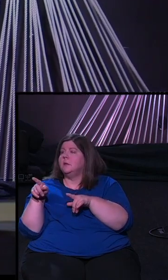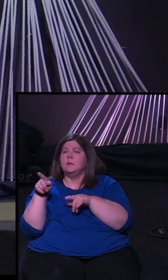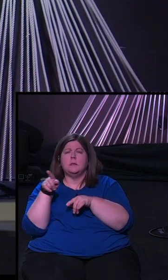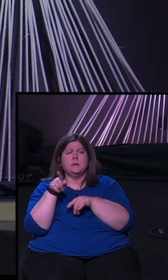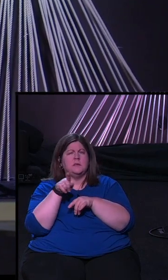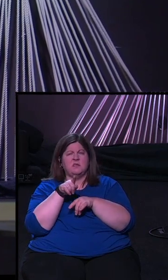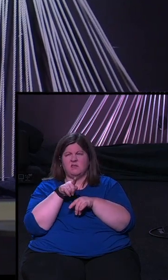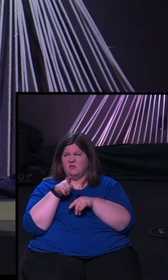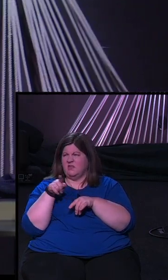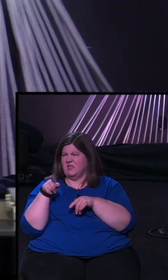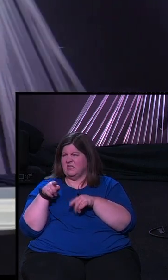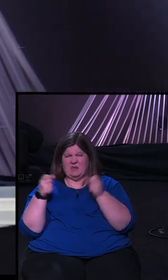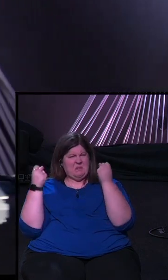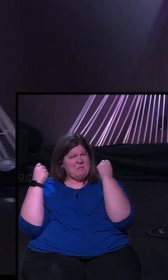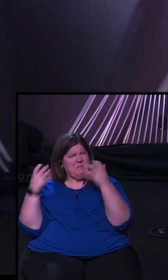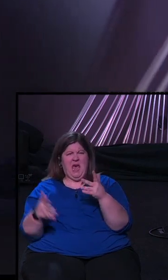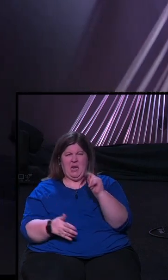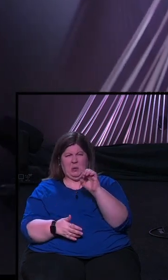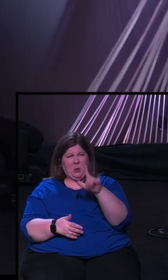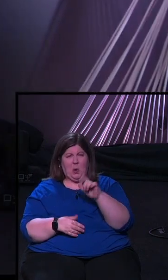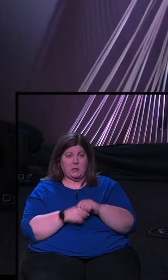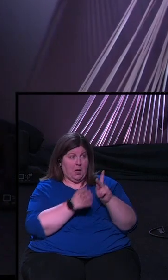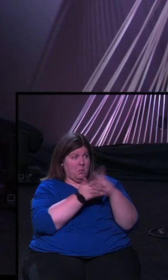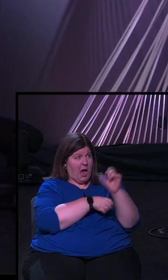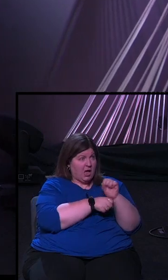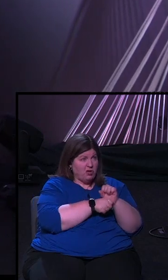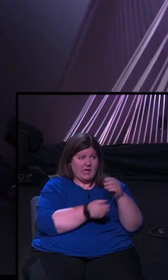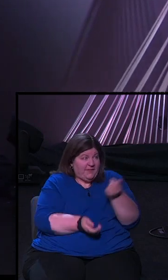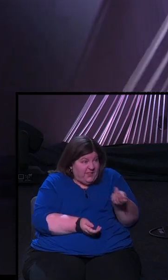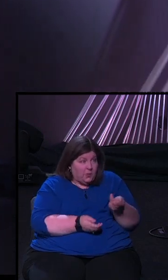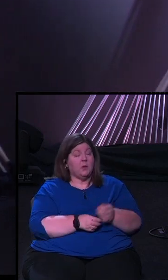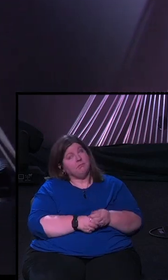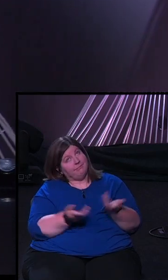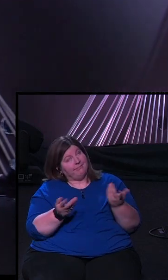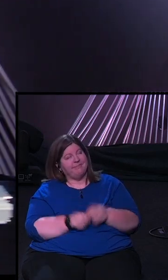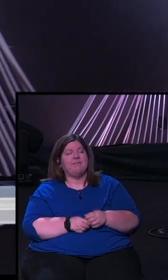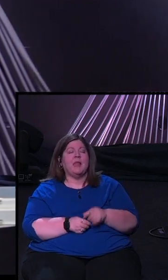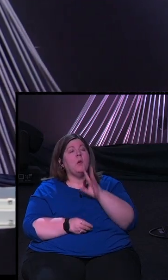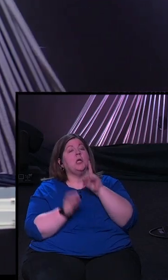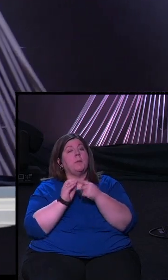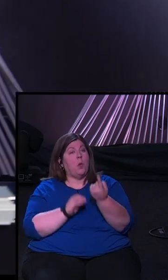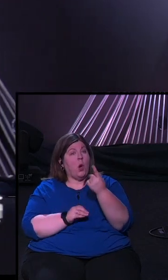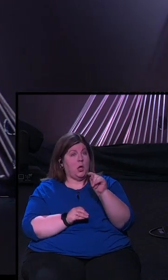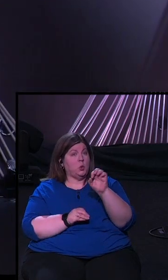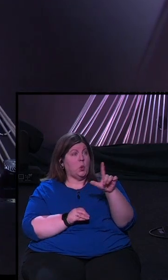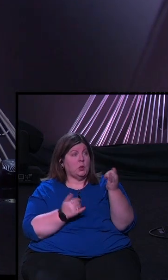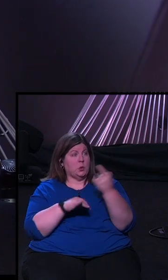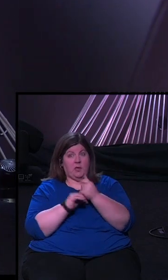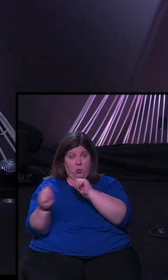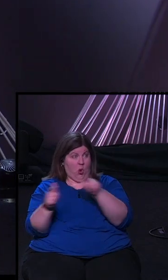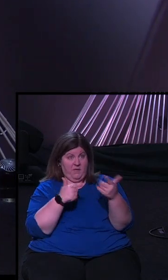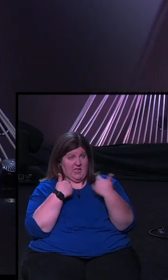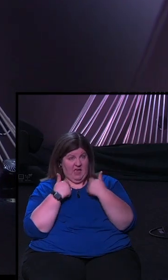way more tools than projects. You would probably feel comfortable at my house. I want to talk about a tool today that all of us have, all